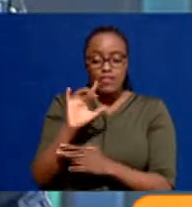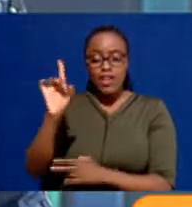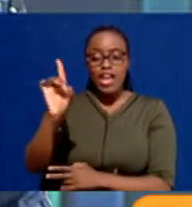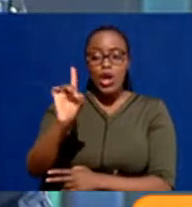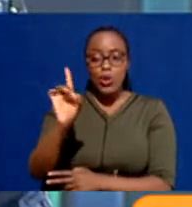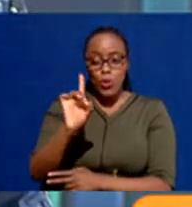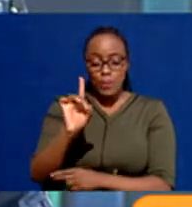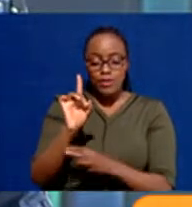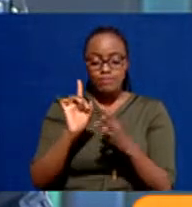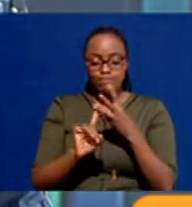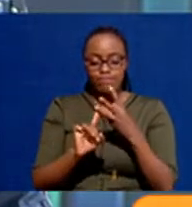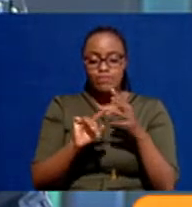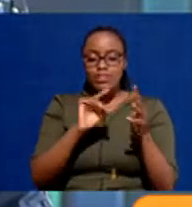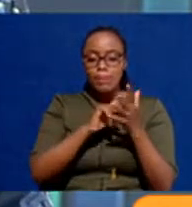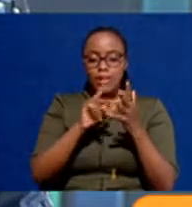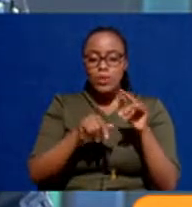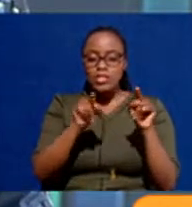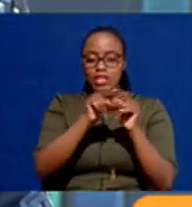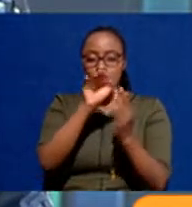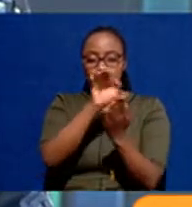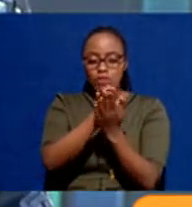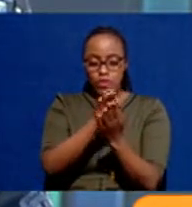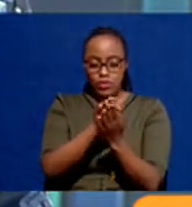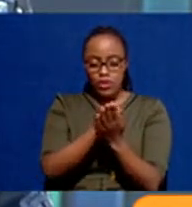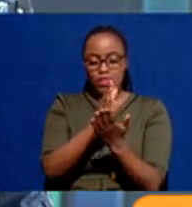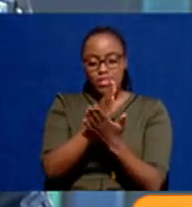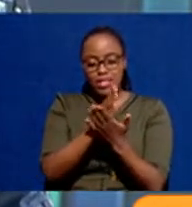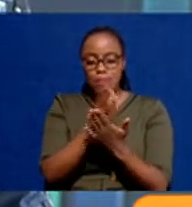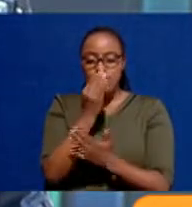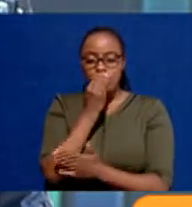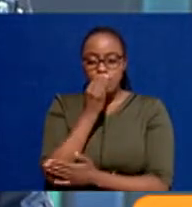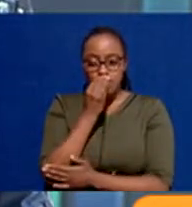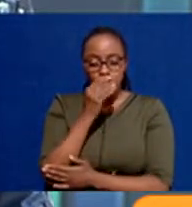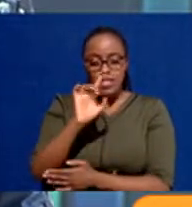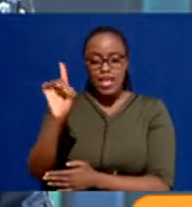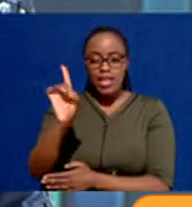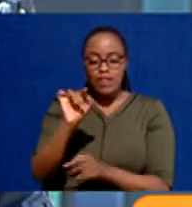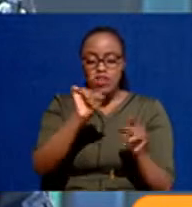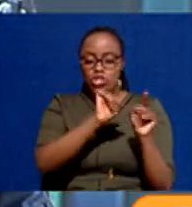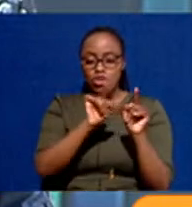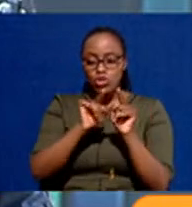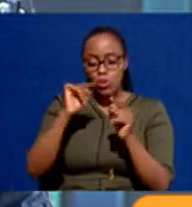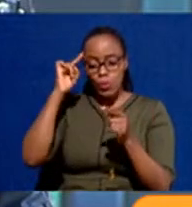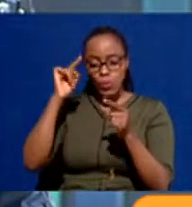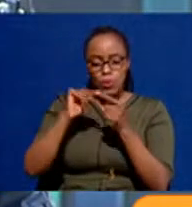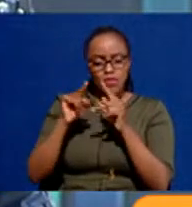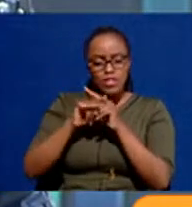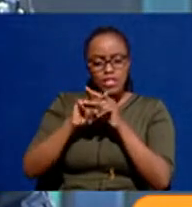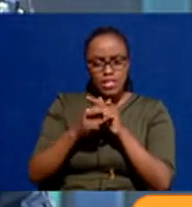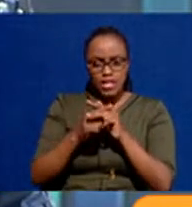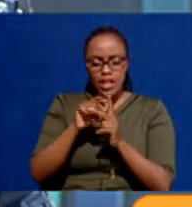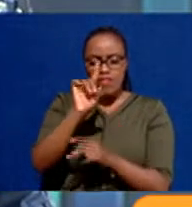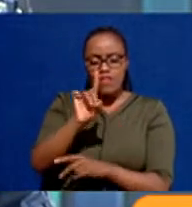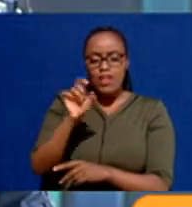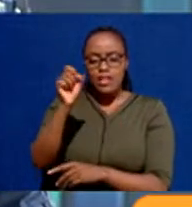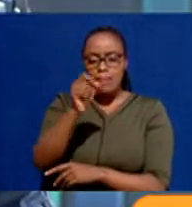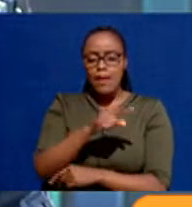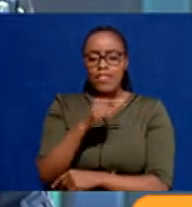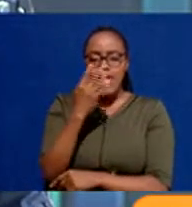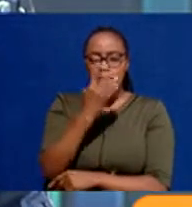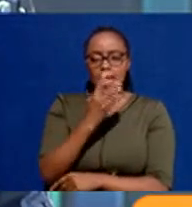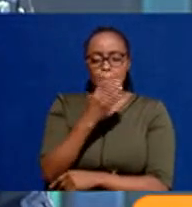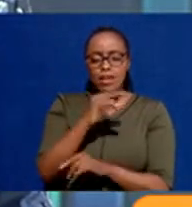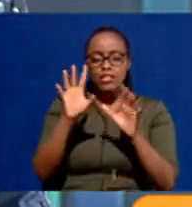Nairobi. So we'll also store some foodstuffs in Nairobi. We intend to start distribution on 1st of April. We